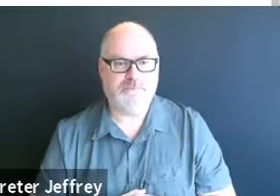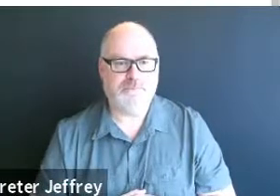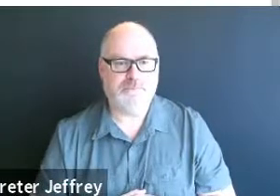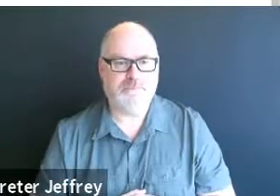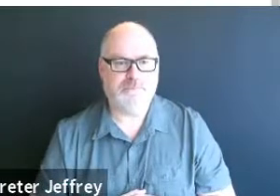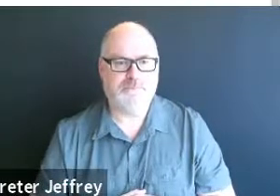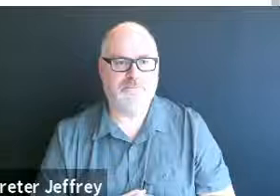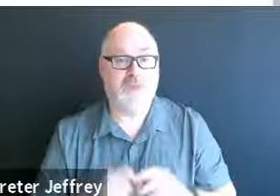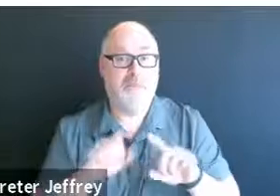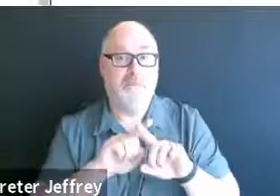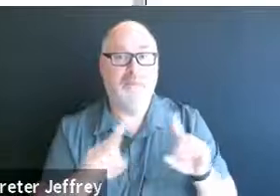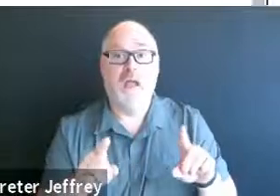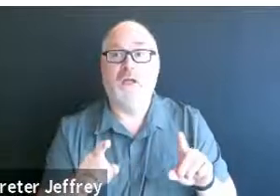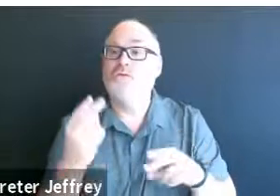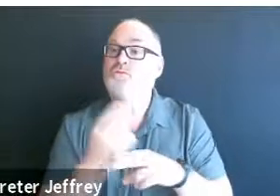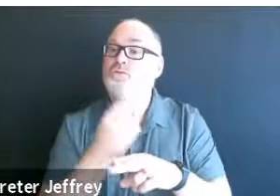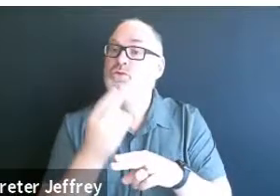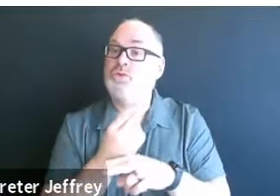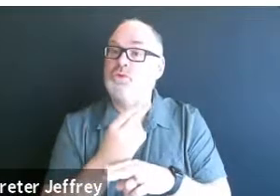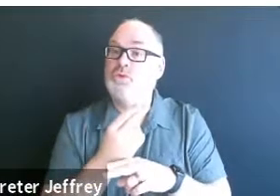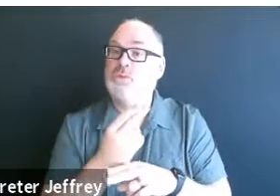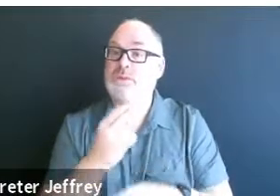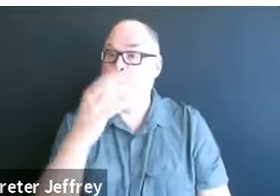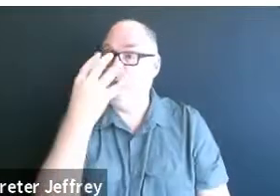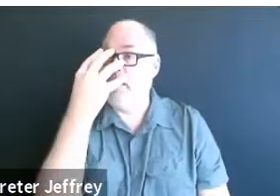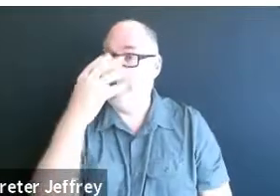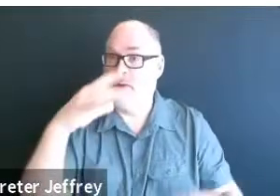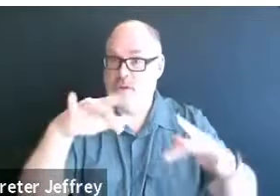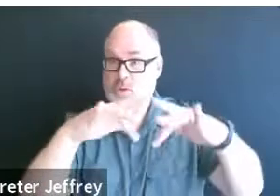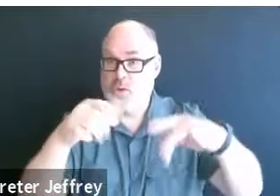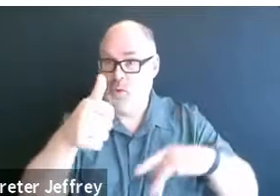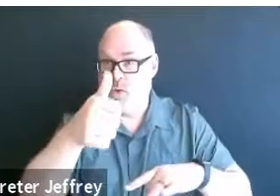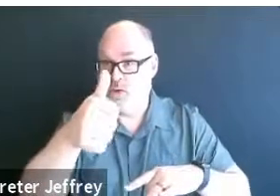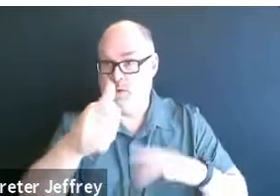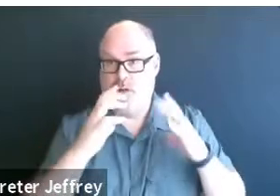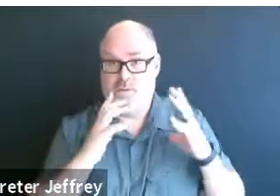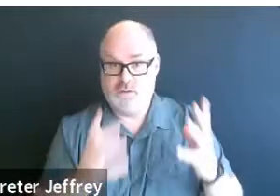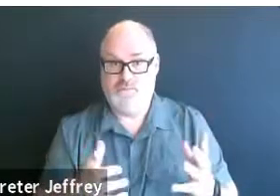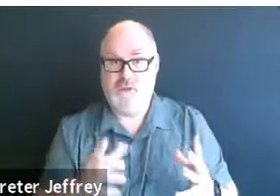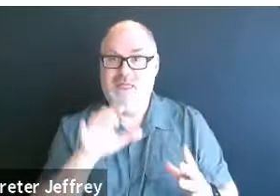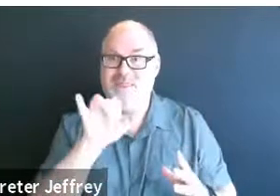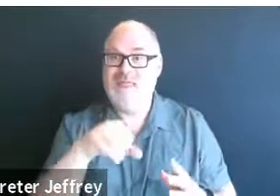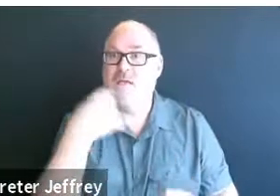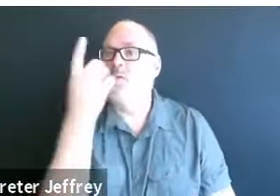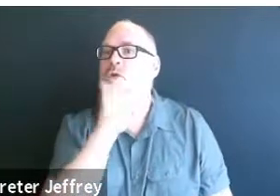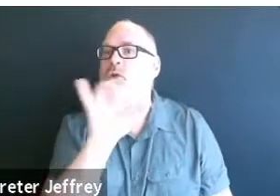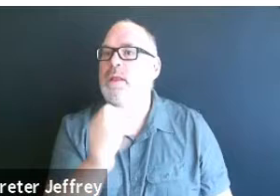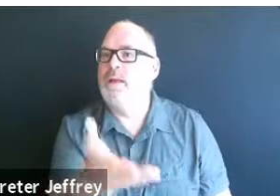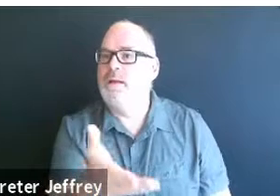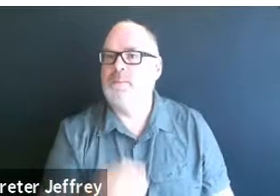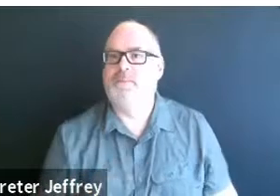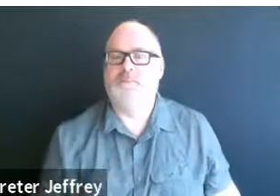But if you are using your webcam and everything's looking great, this will be what will appear.